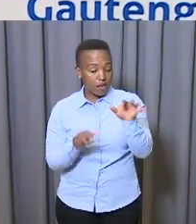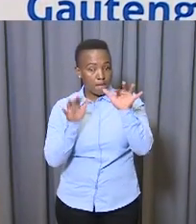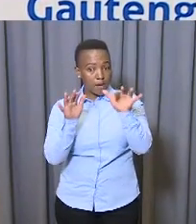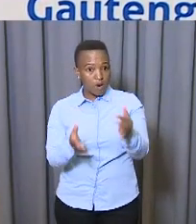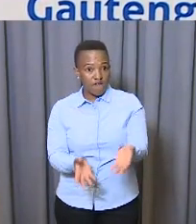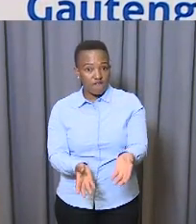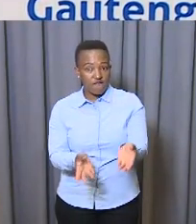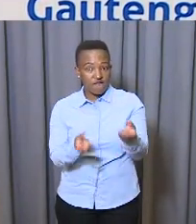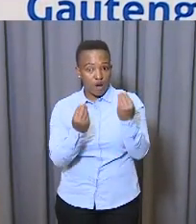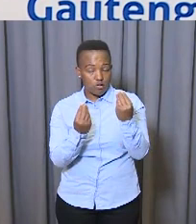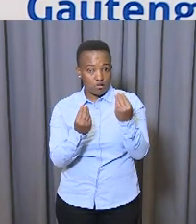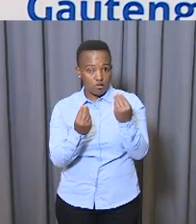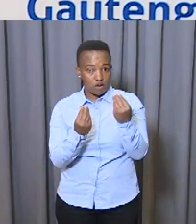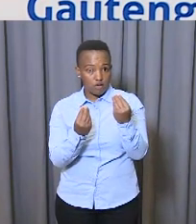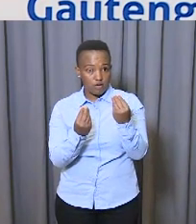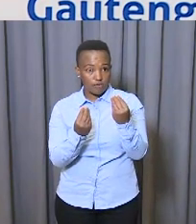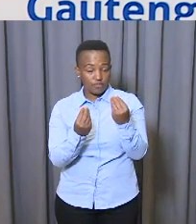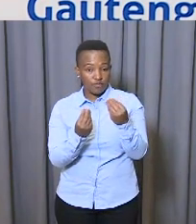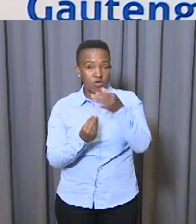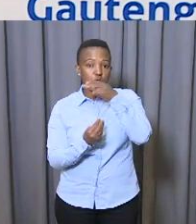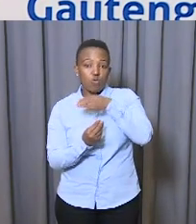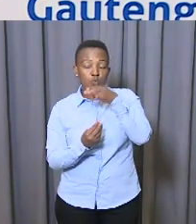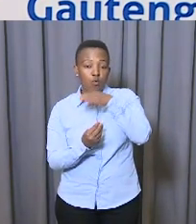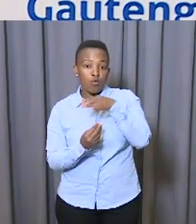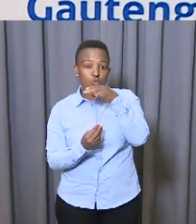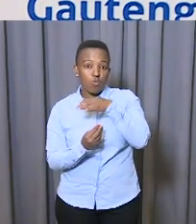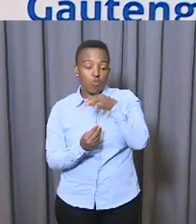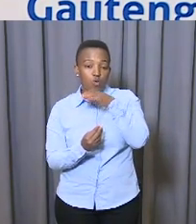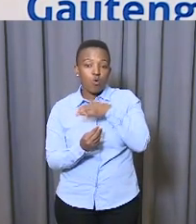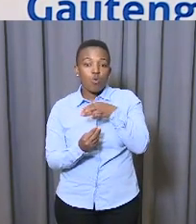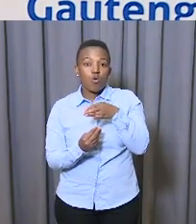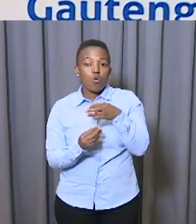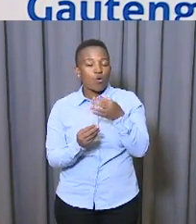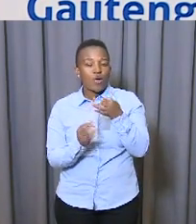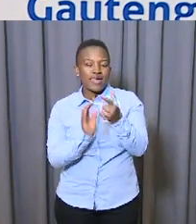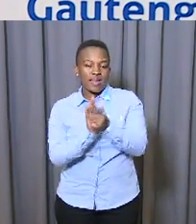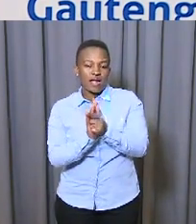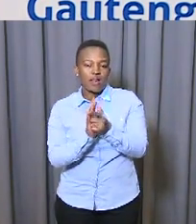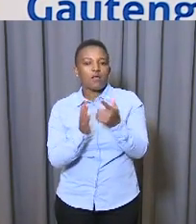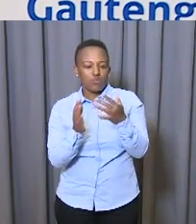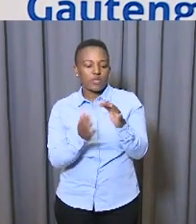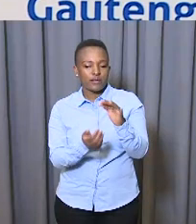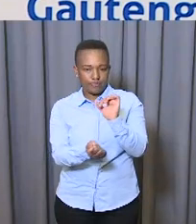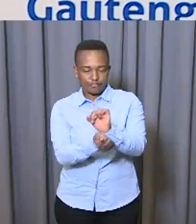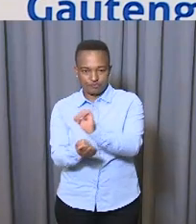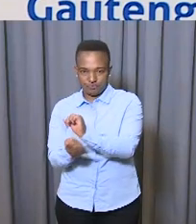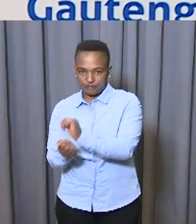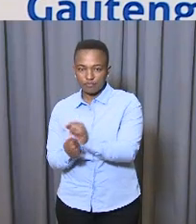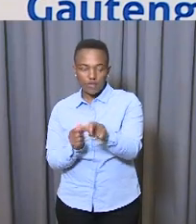found even brewing illegal alcohol also get arrested. Those